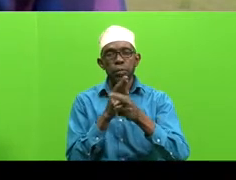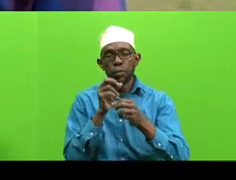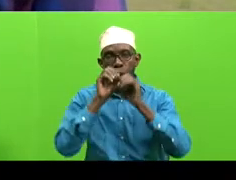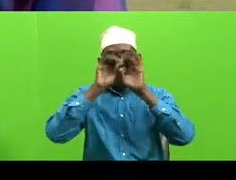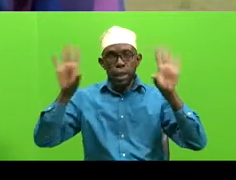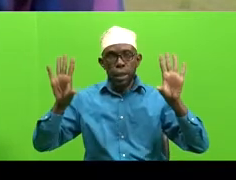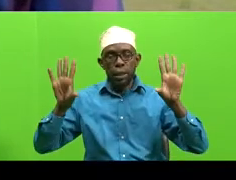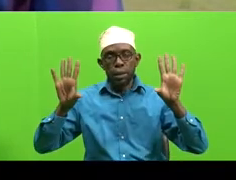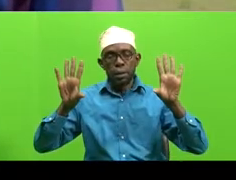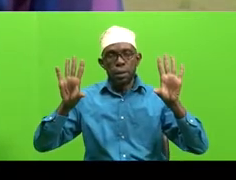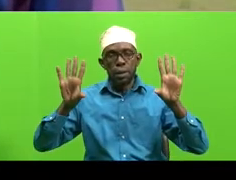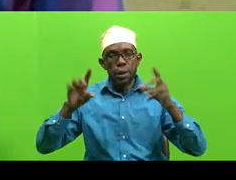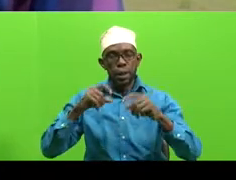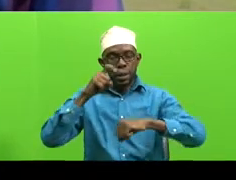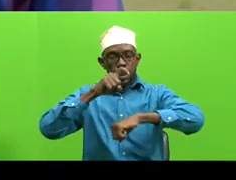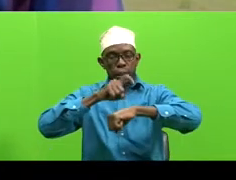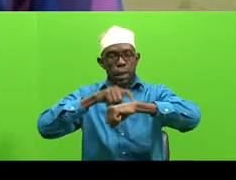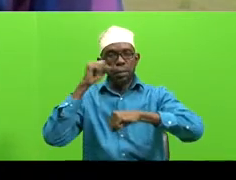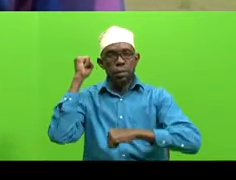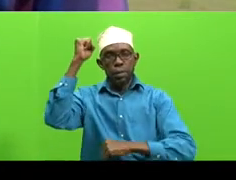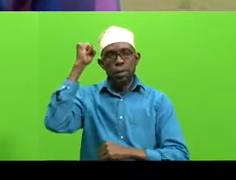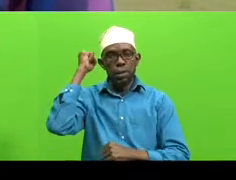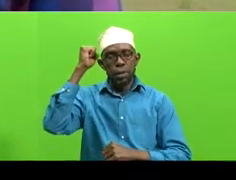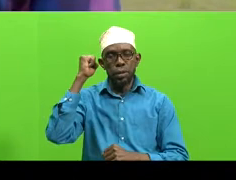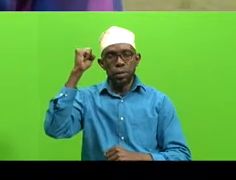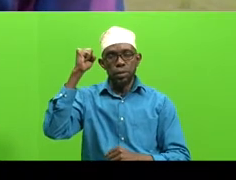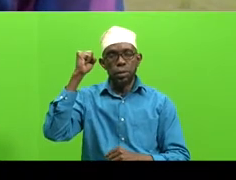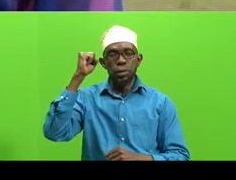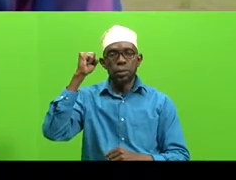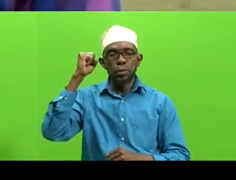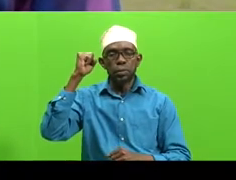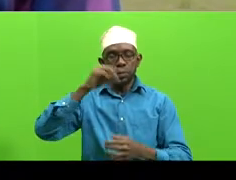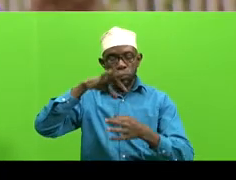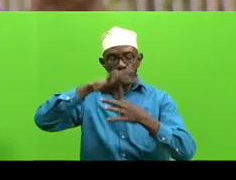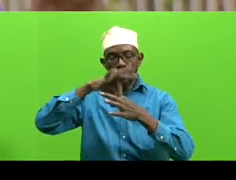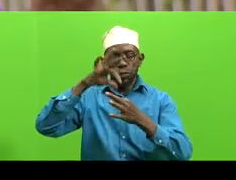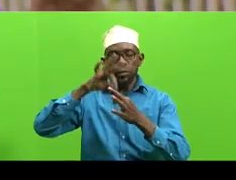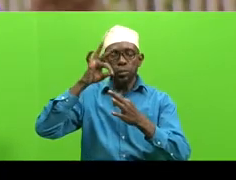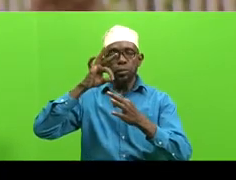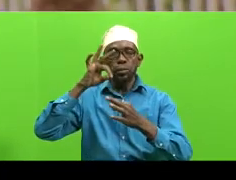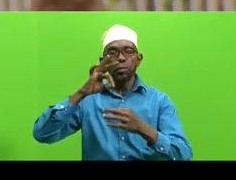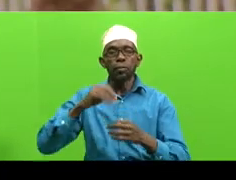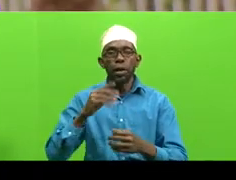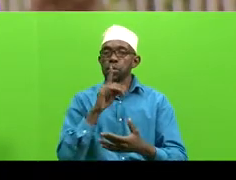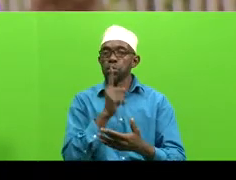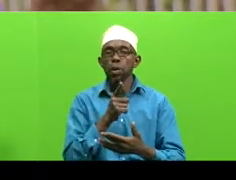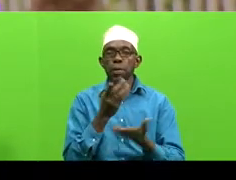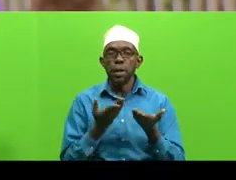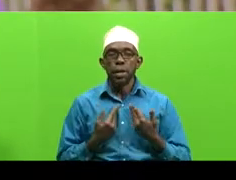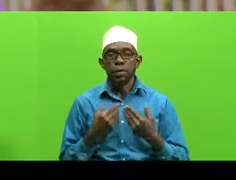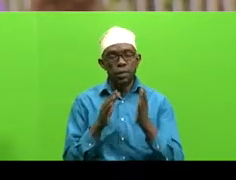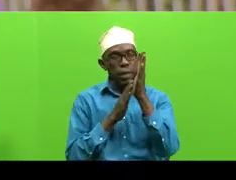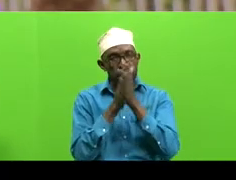as you pointed out, during the just concluded electioneering process, of course we had a very